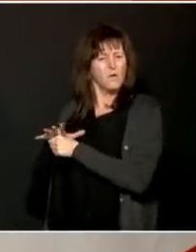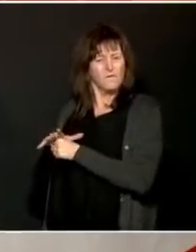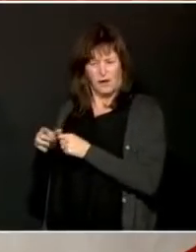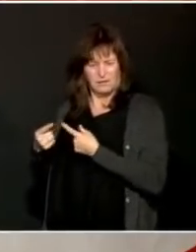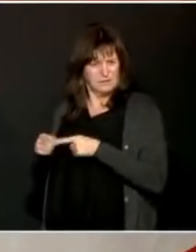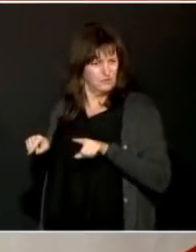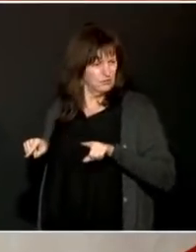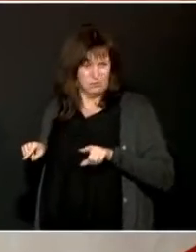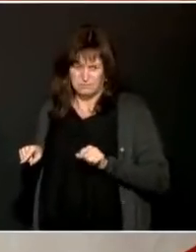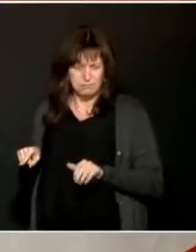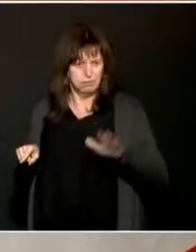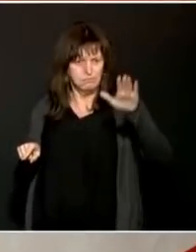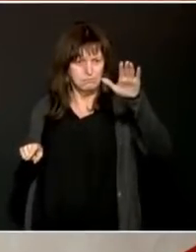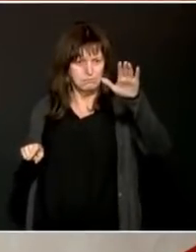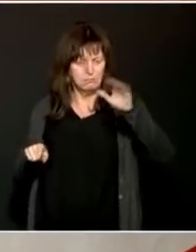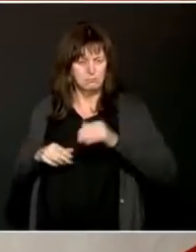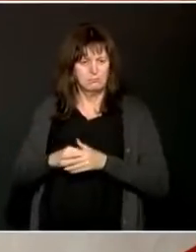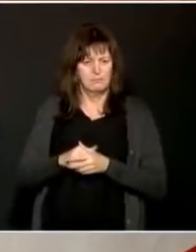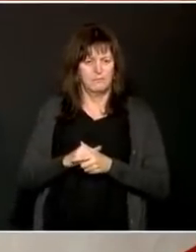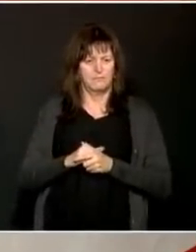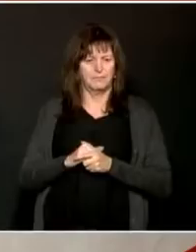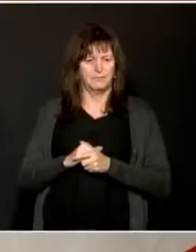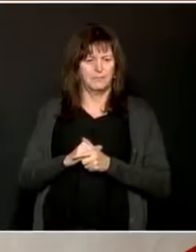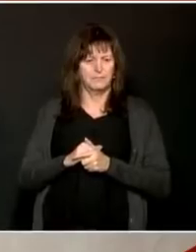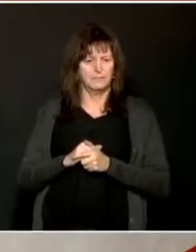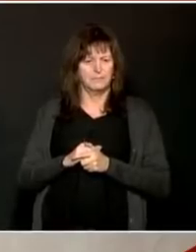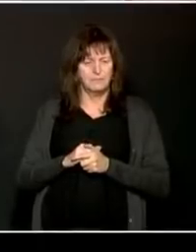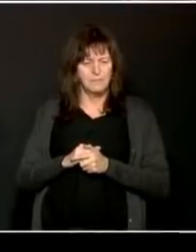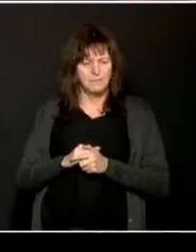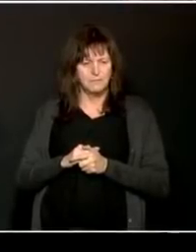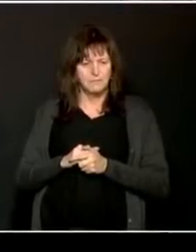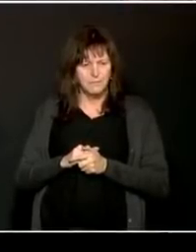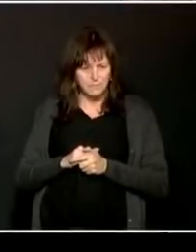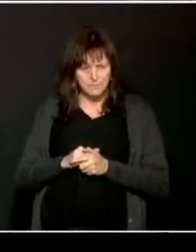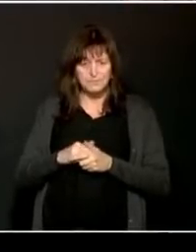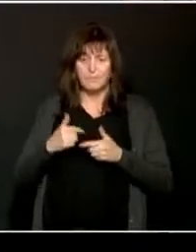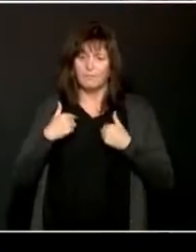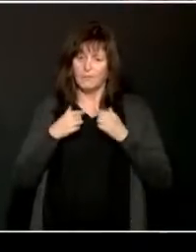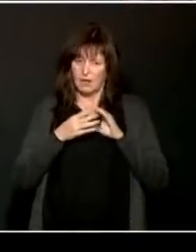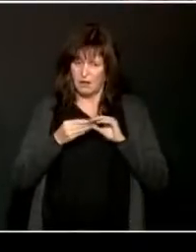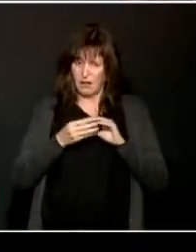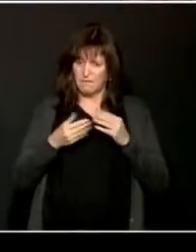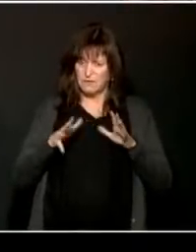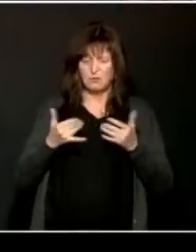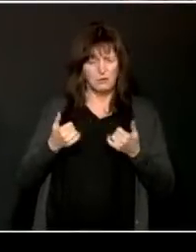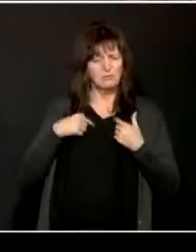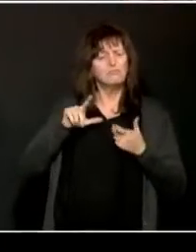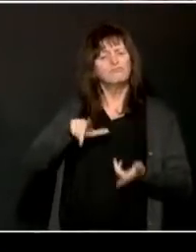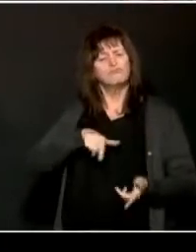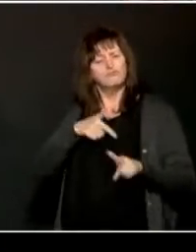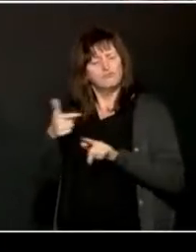concern. And with that, I'll turn it back over to Dr. Williams. Thank you.